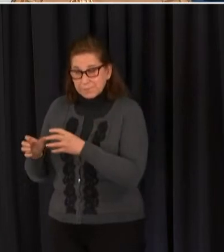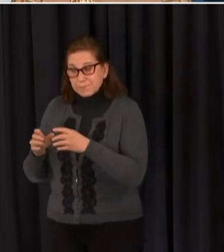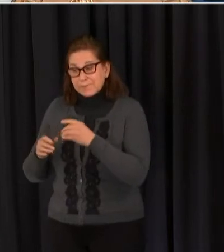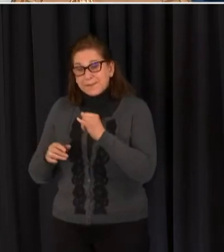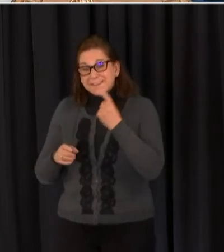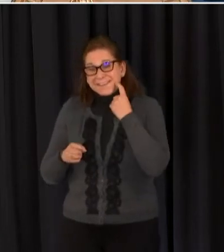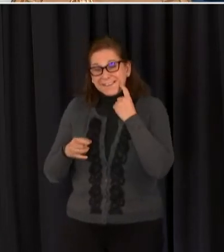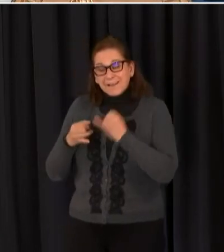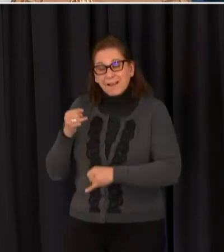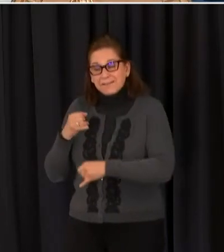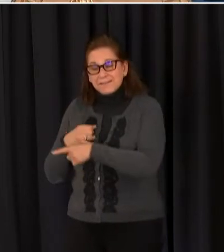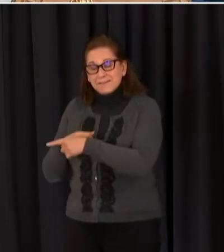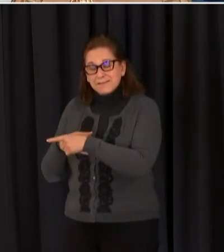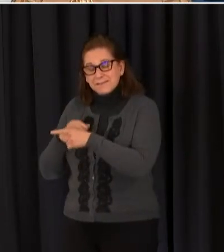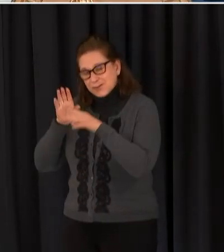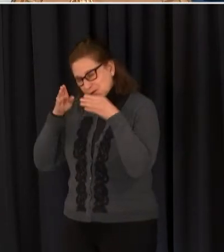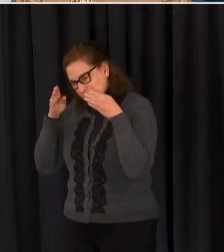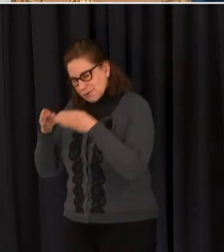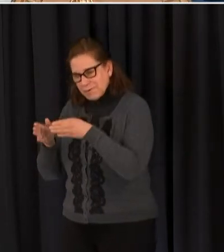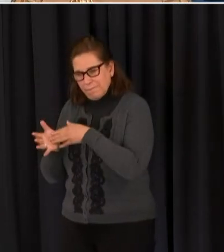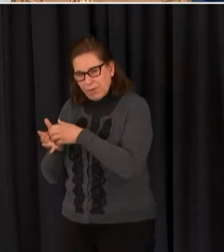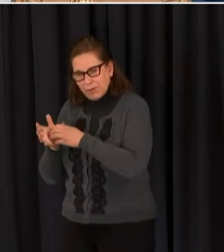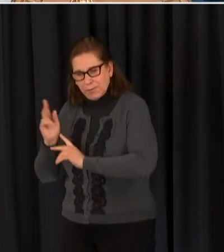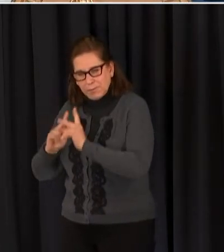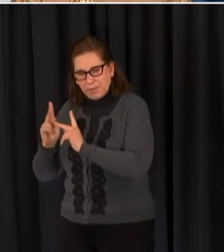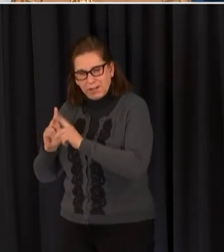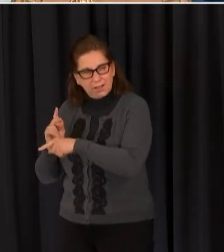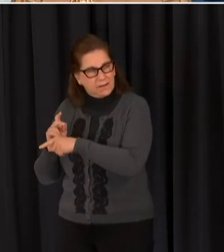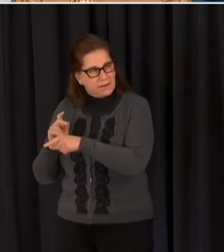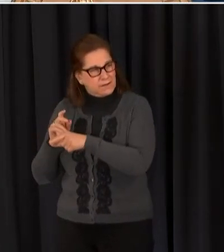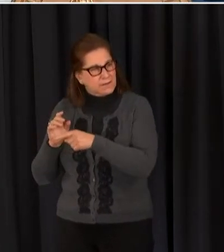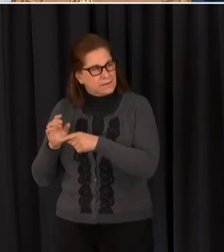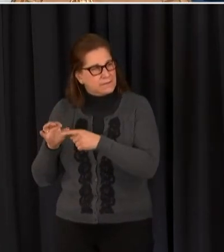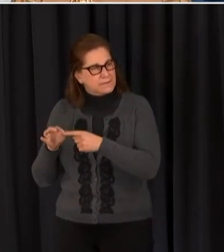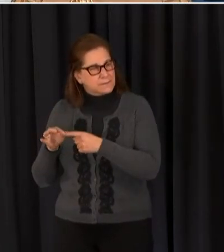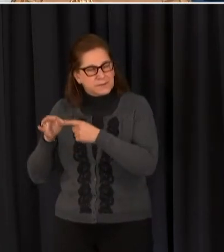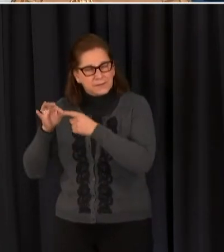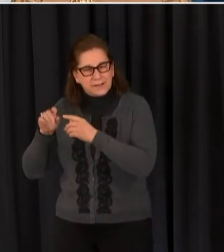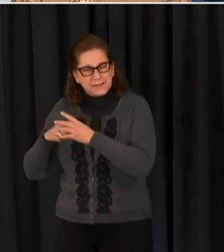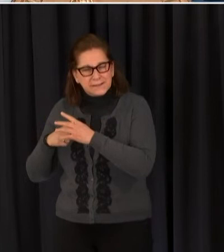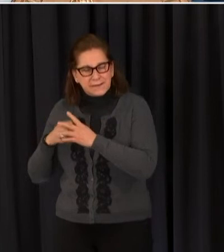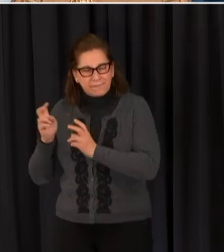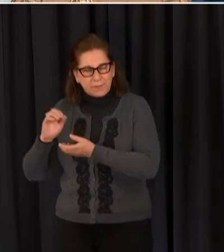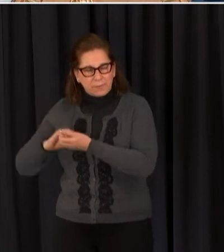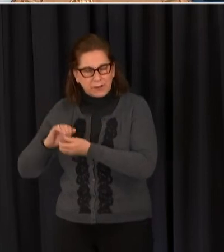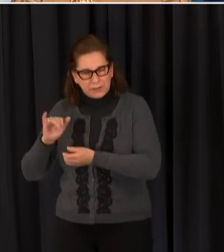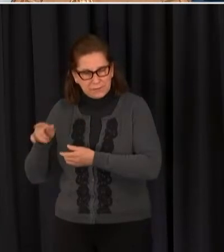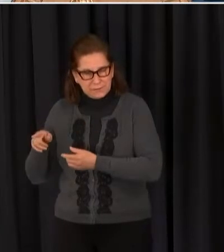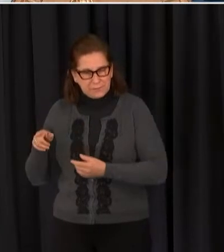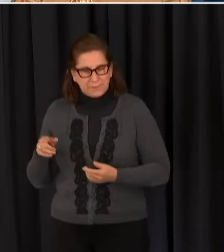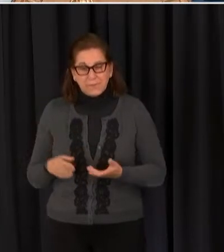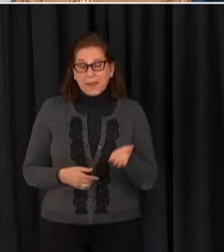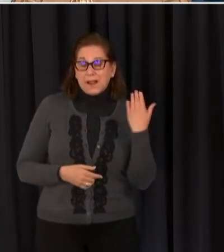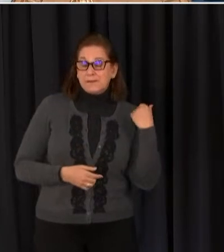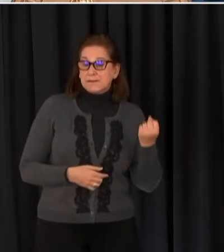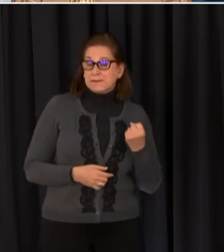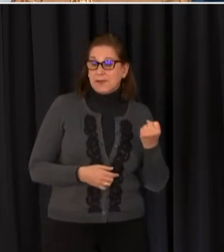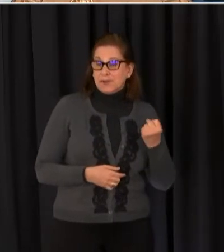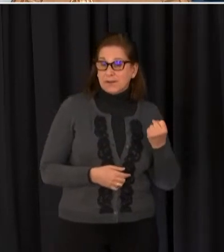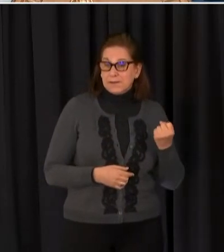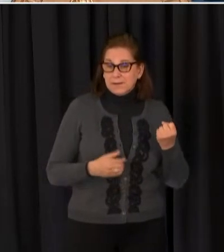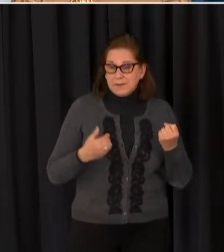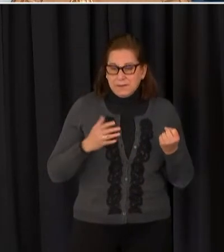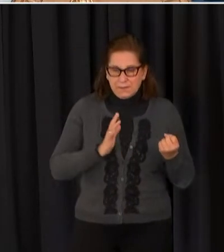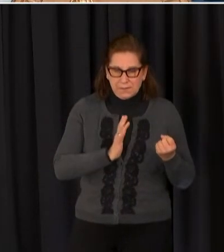populations. Further, this past Saturday, we had a great event in Ward 7 where many